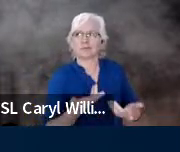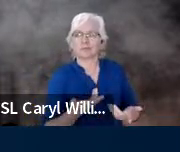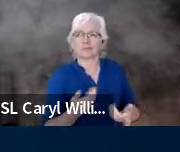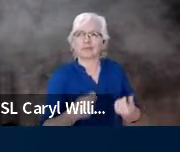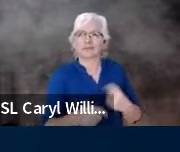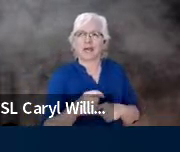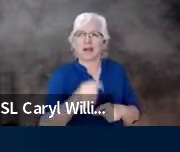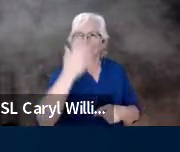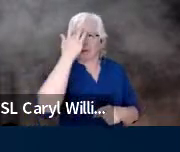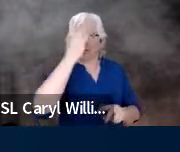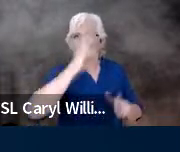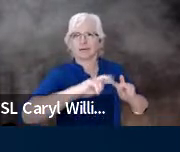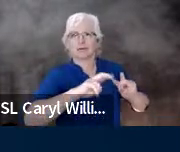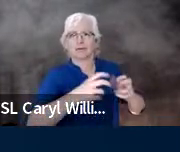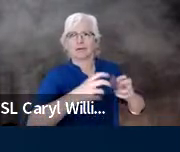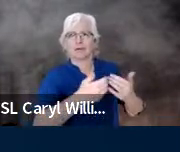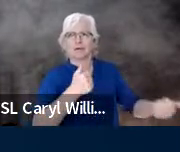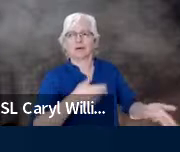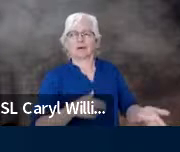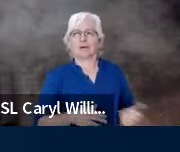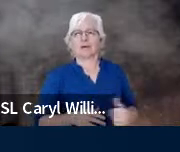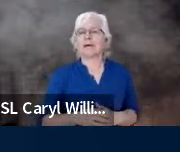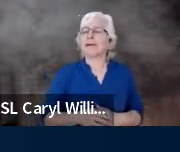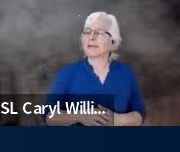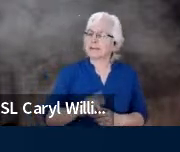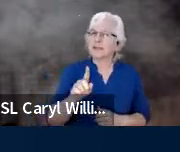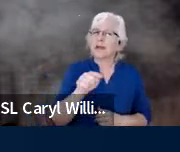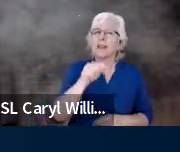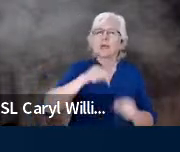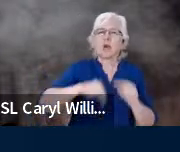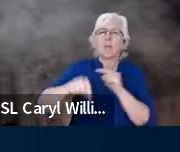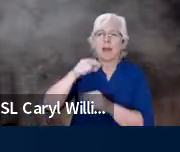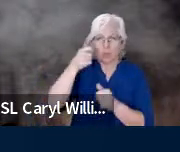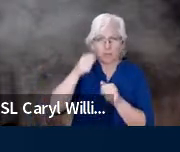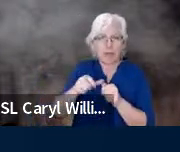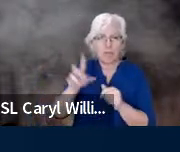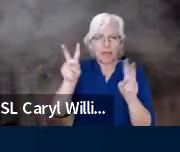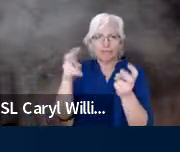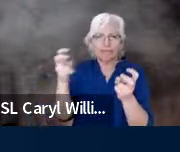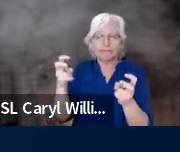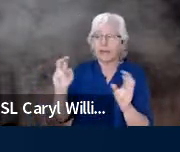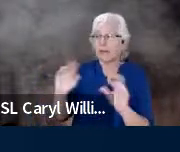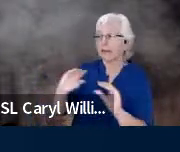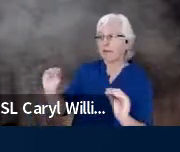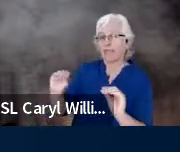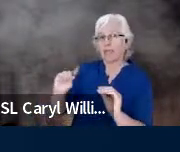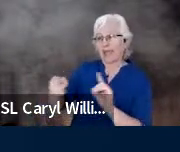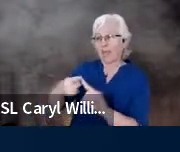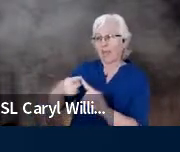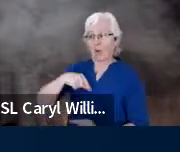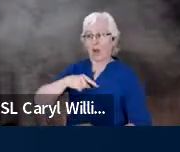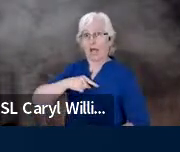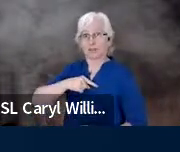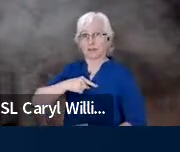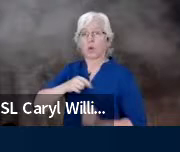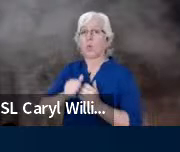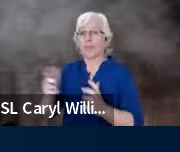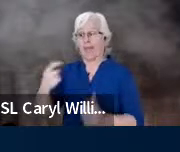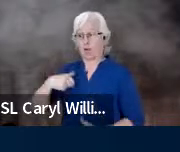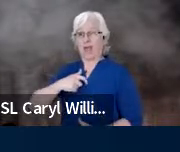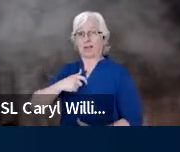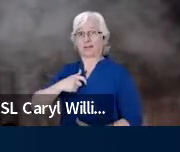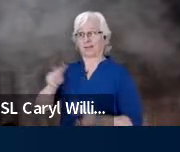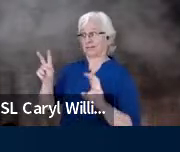before, right? Which is this idea of nothing about us without us, right? That people with disabilities have to be, quote unquote, in the loop